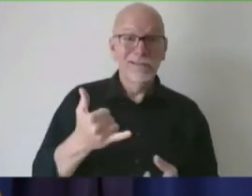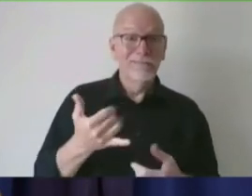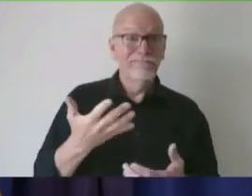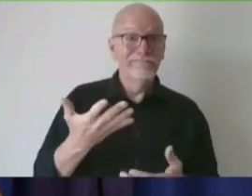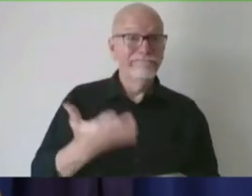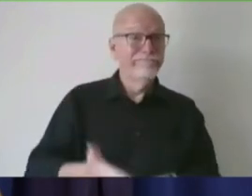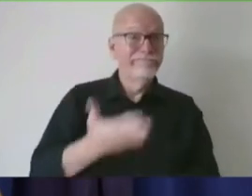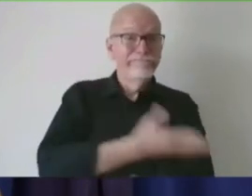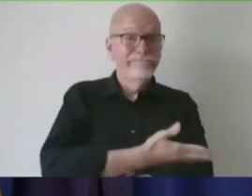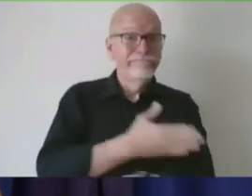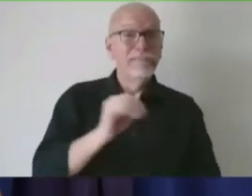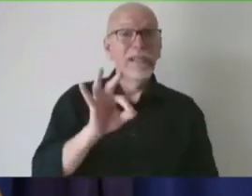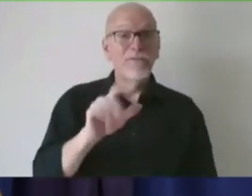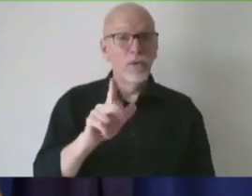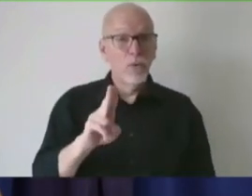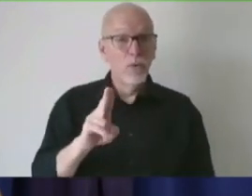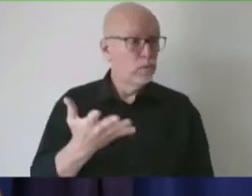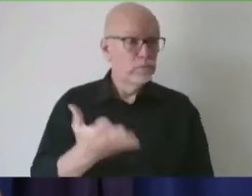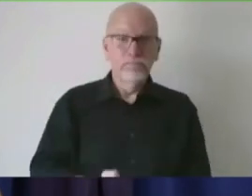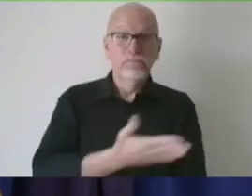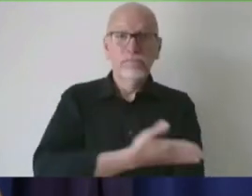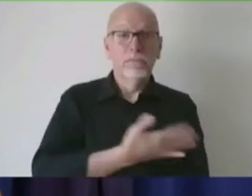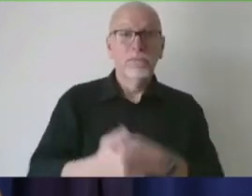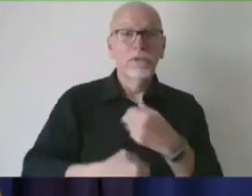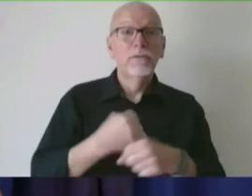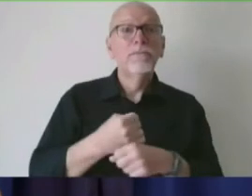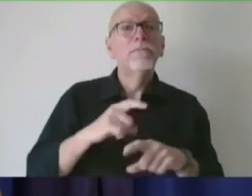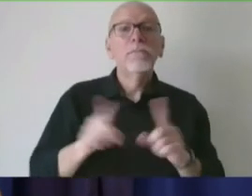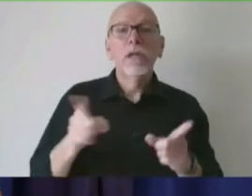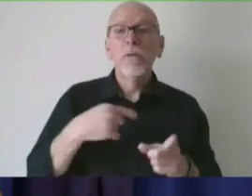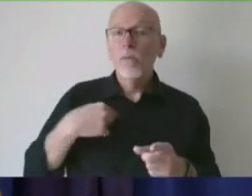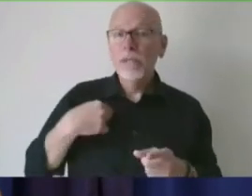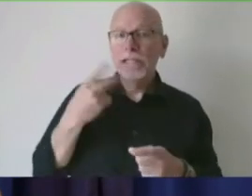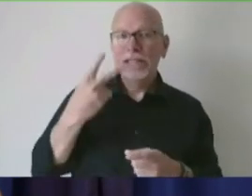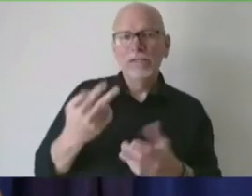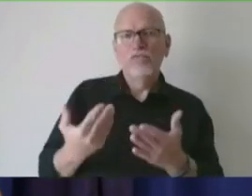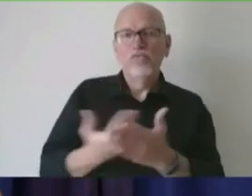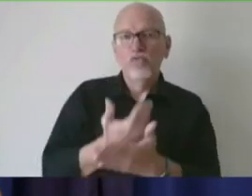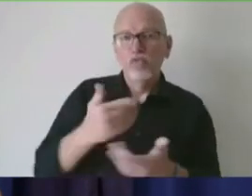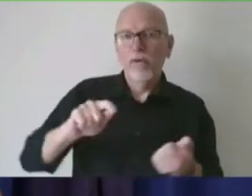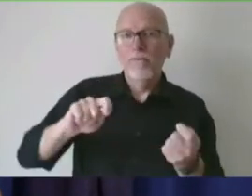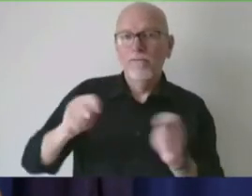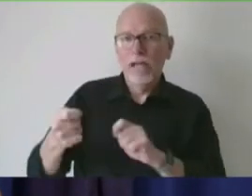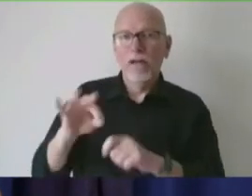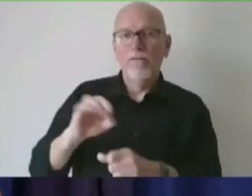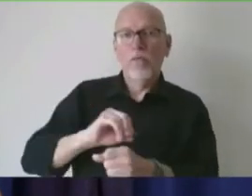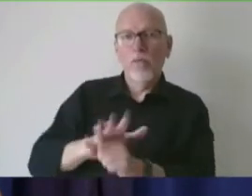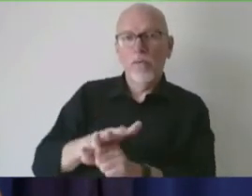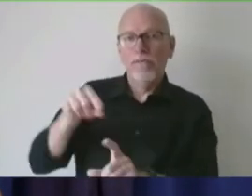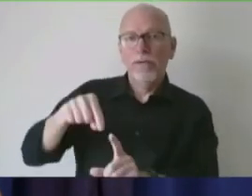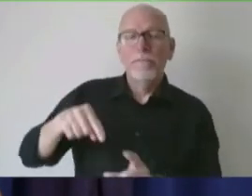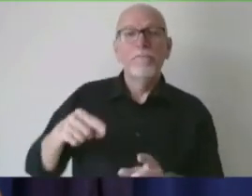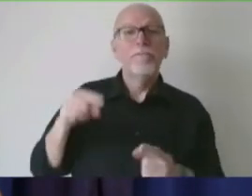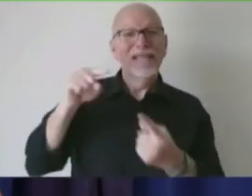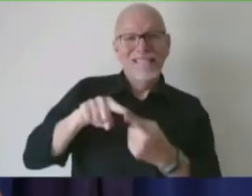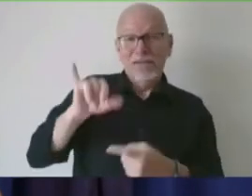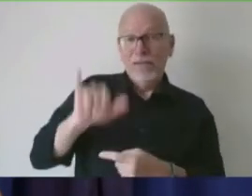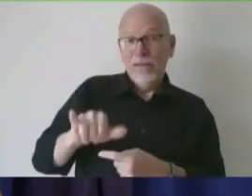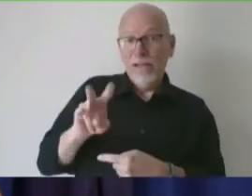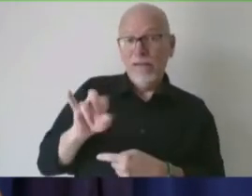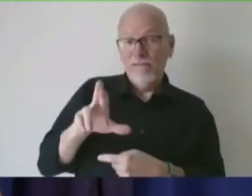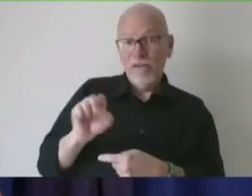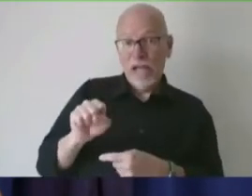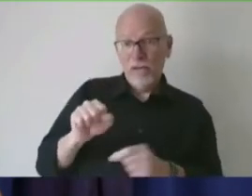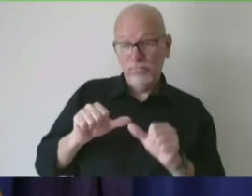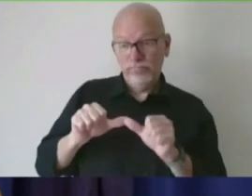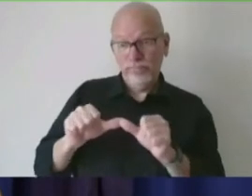and influenza. But what we are dealing with is a new variant here. And until this particular virus has been around longer